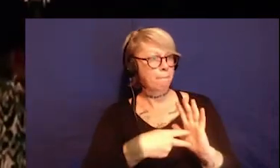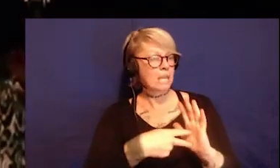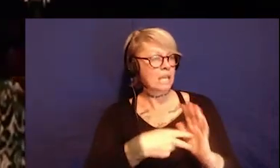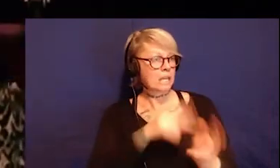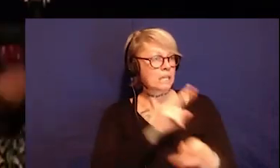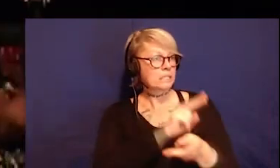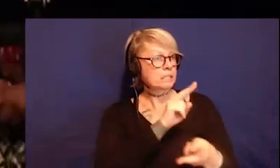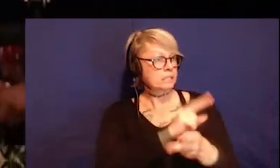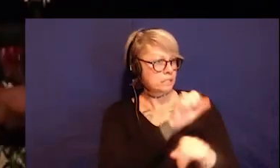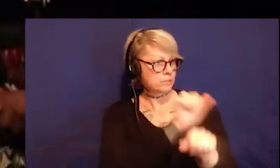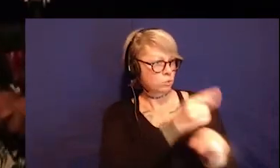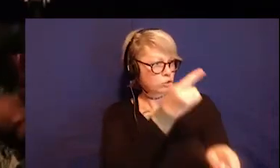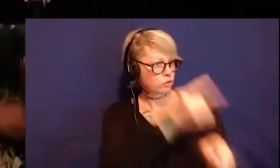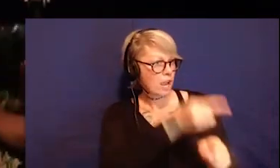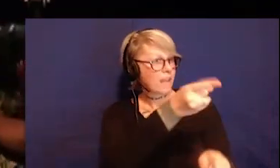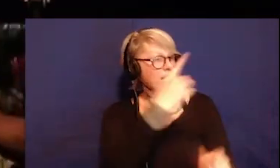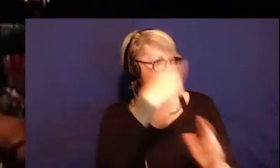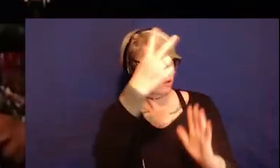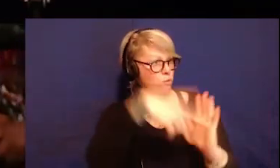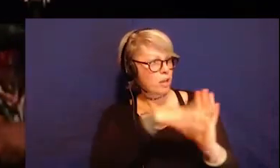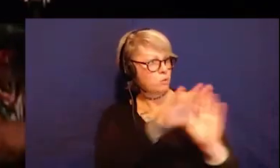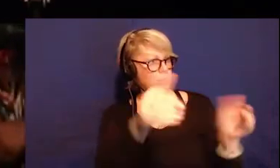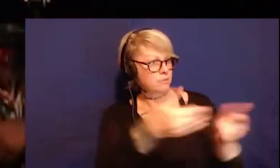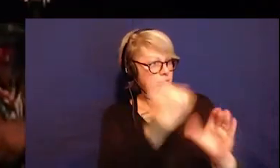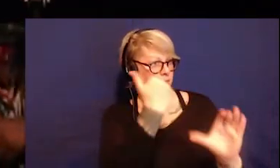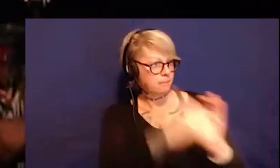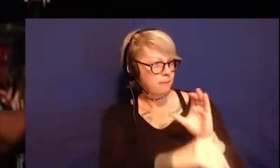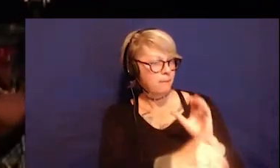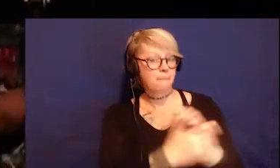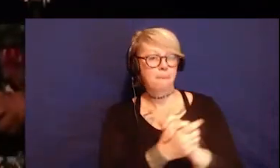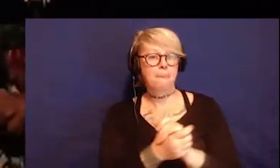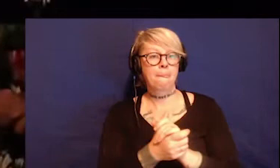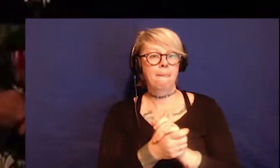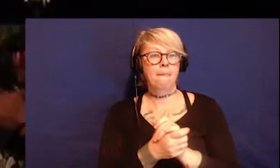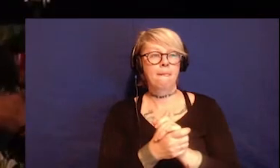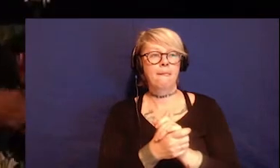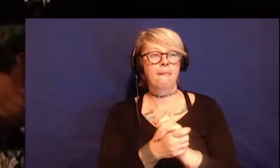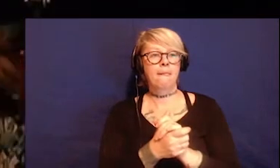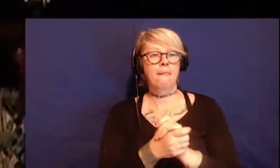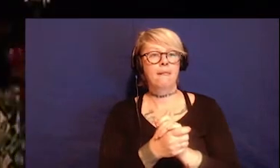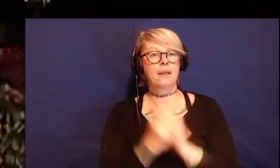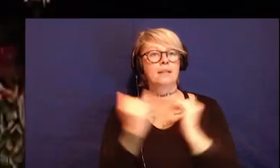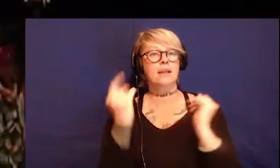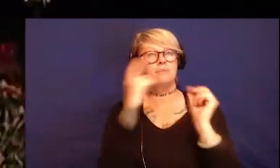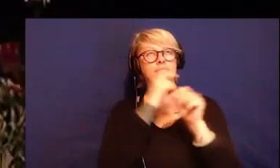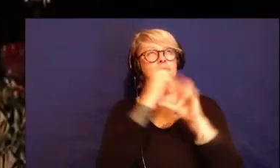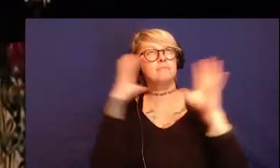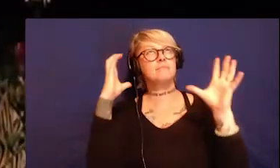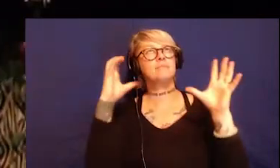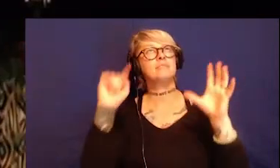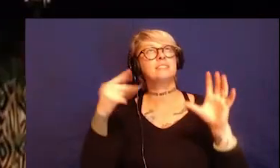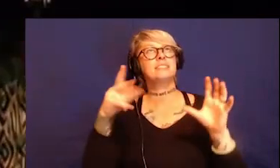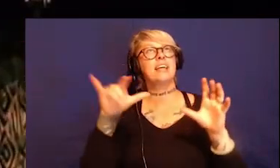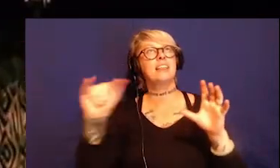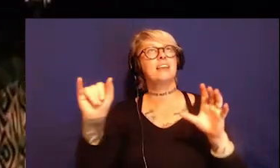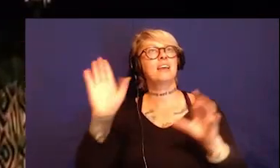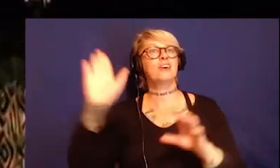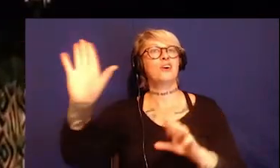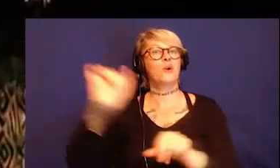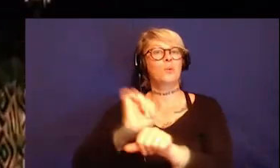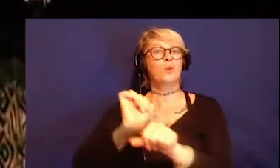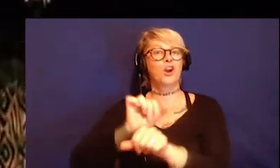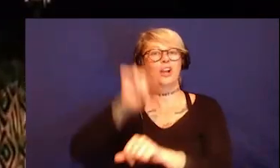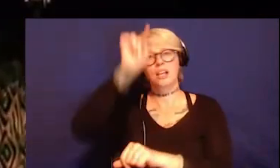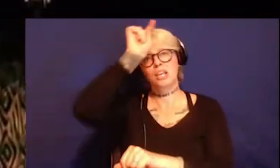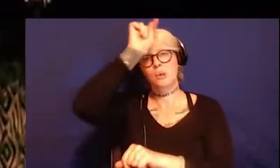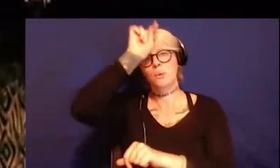I read that in your introduction email. This time we get a rapid montage of Talia at the Unicorn Palace, massage